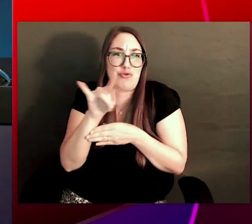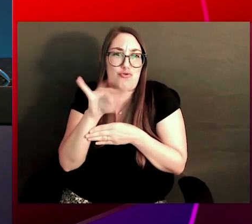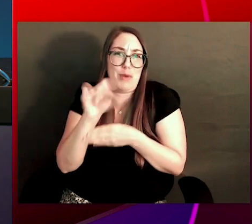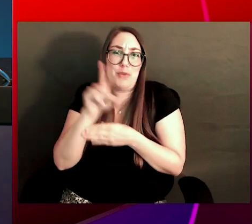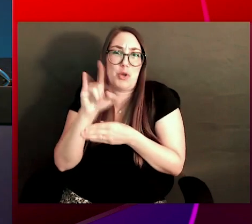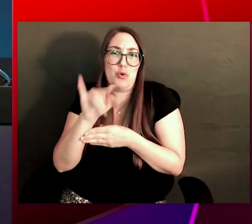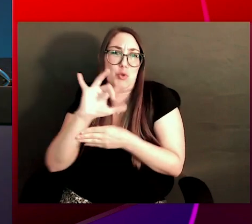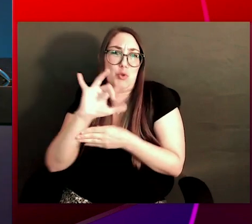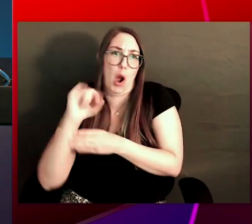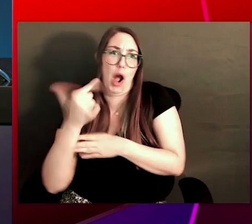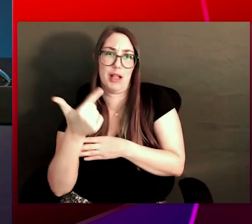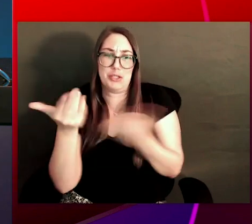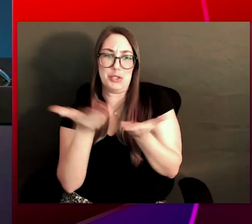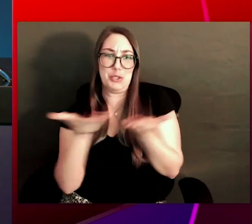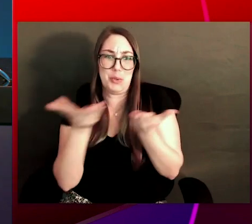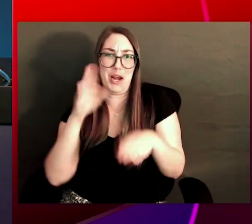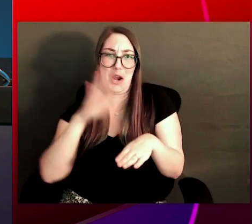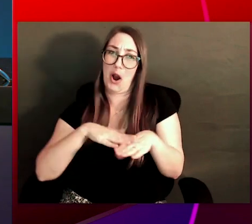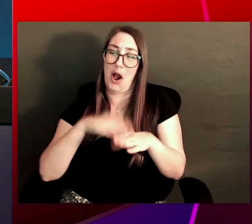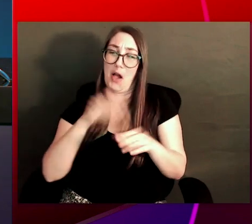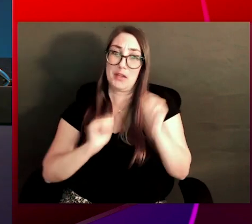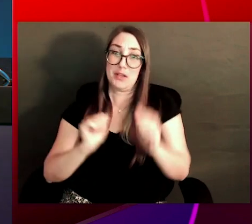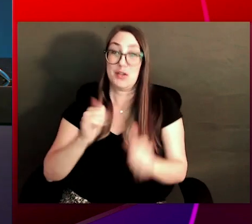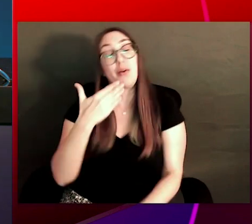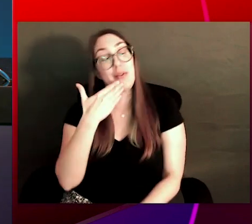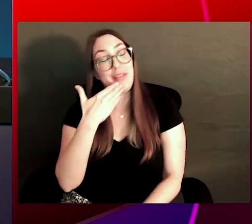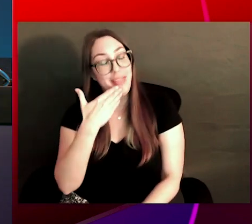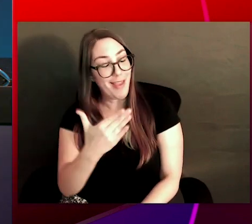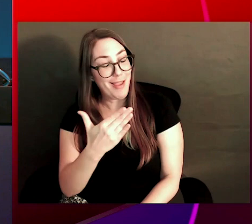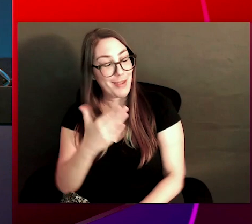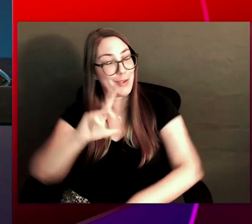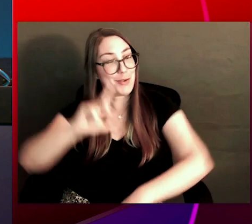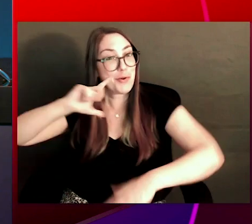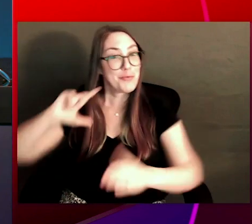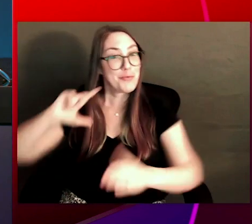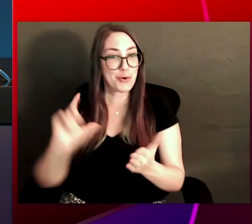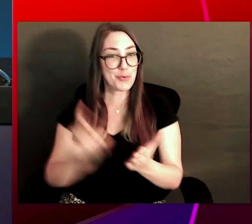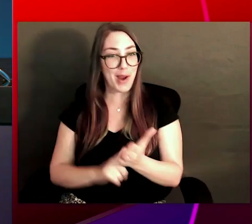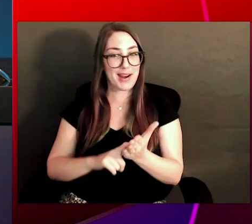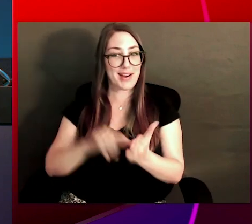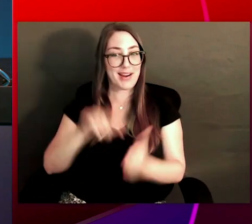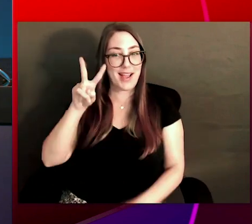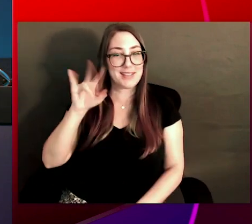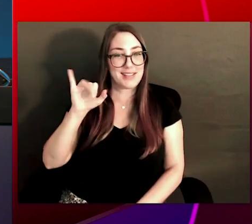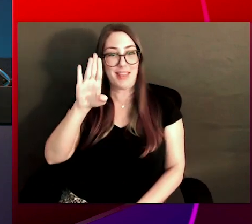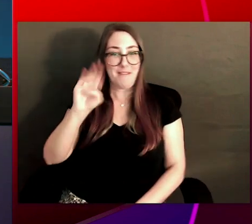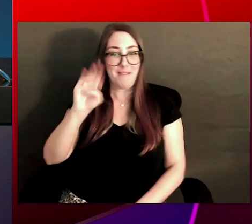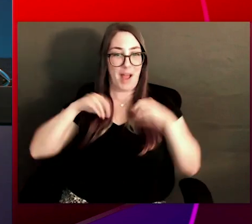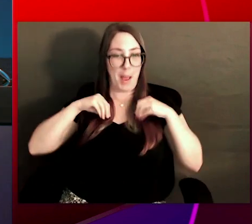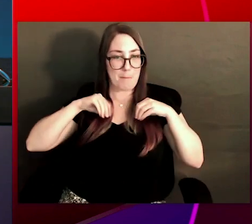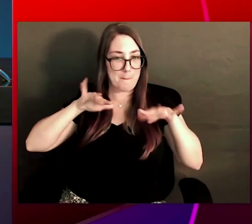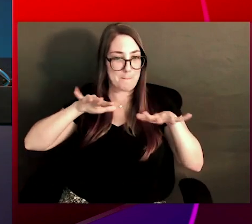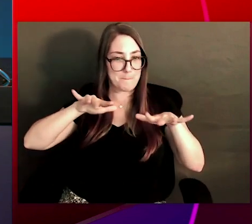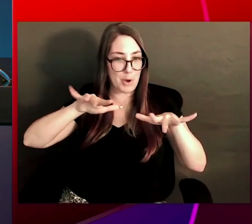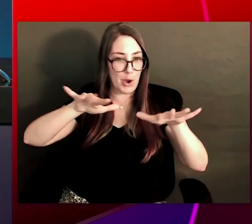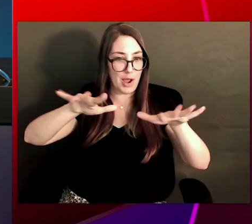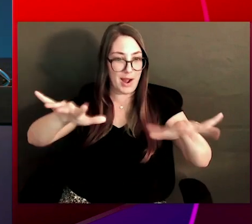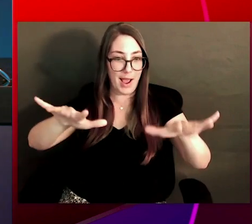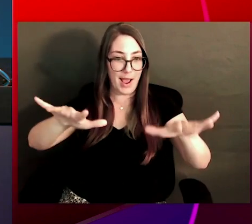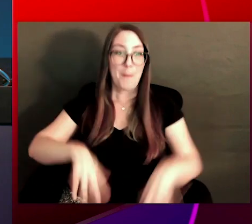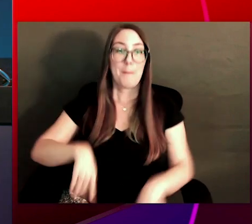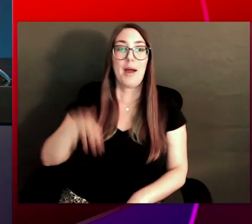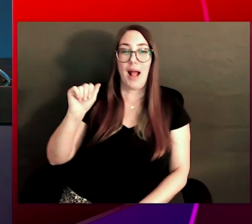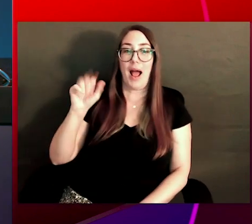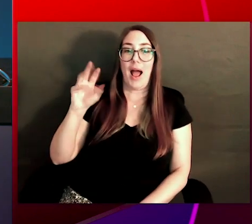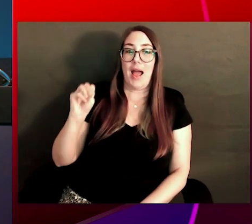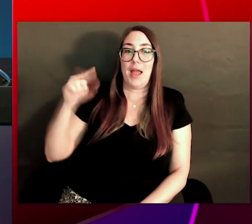show? First of all, thank you. Thank you for recognizing the vibe I put out. But no, I'm A.M. Garbelny, a developer advocate